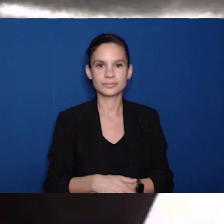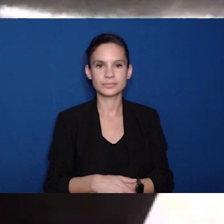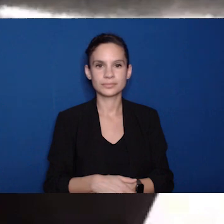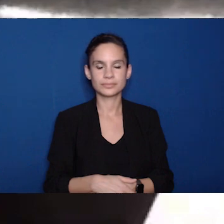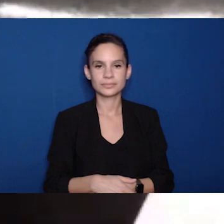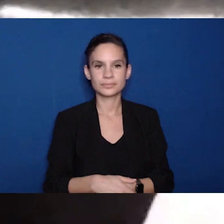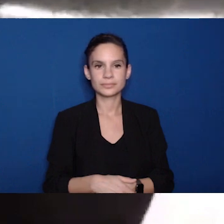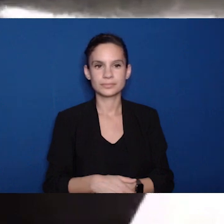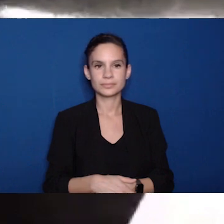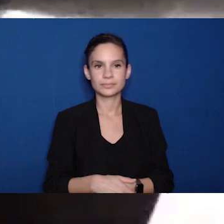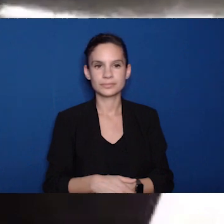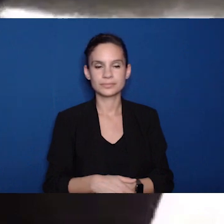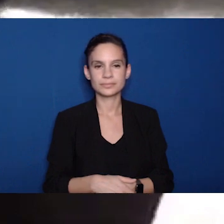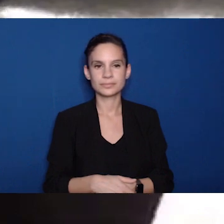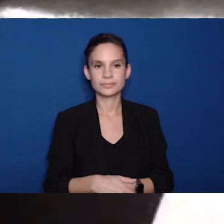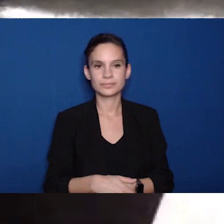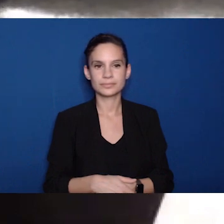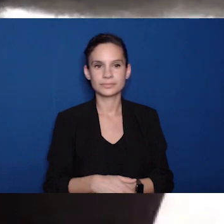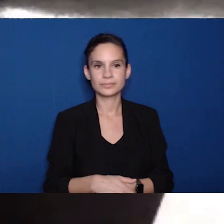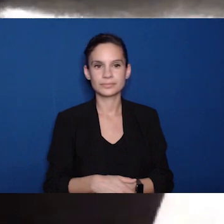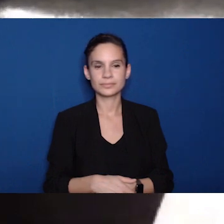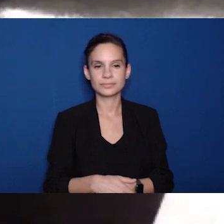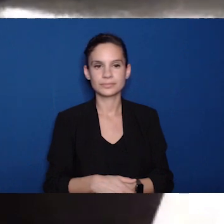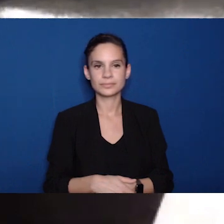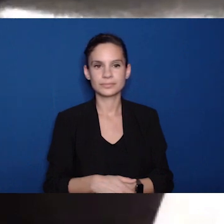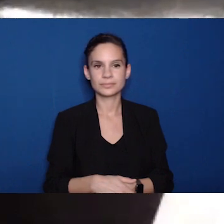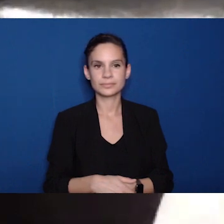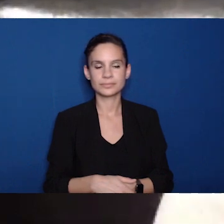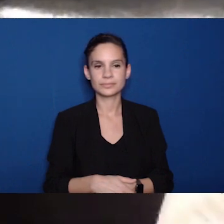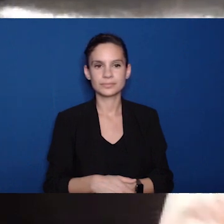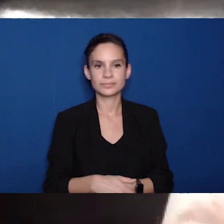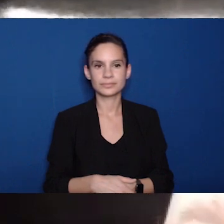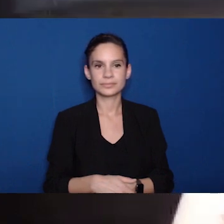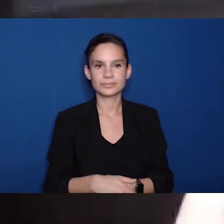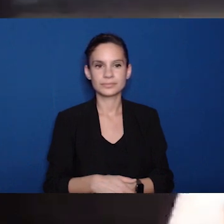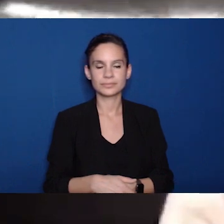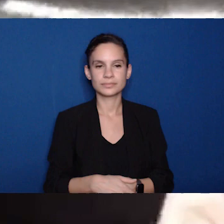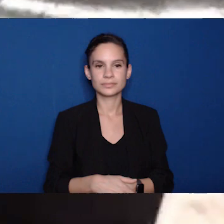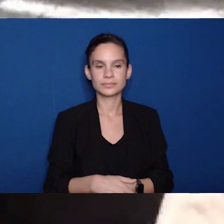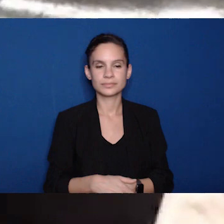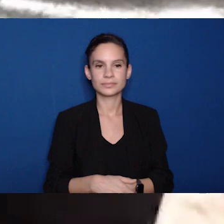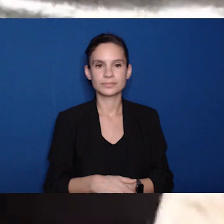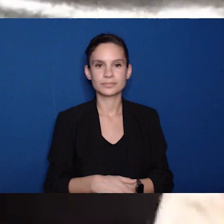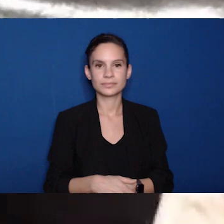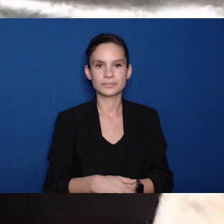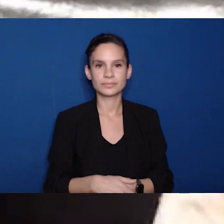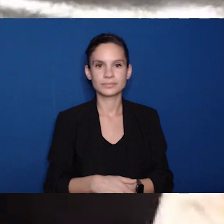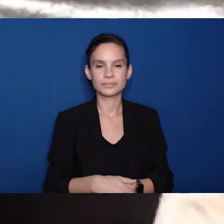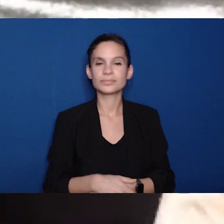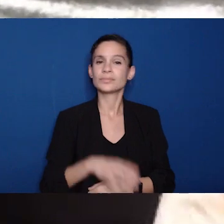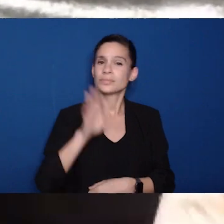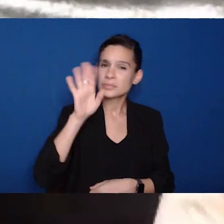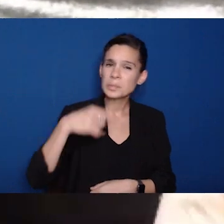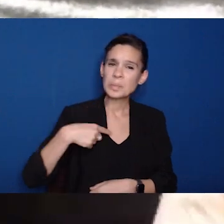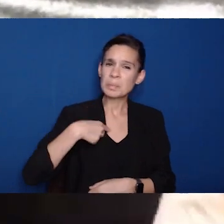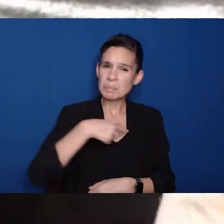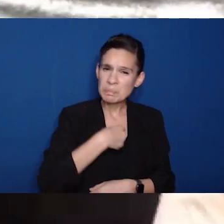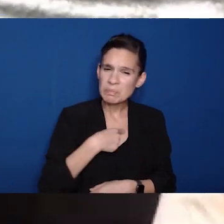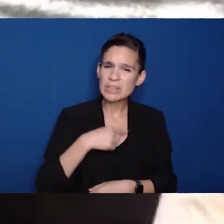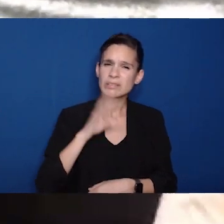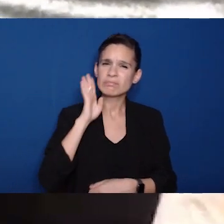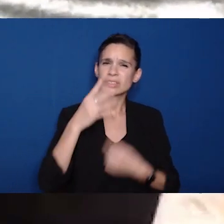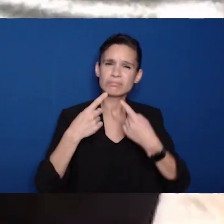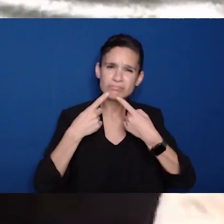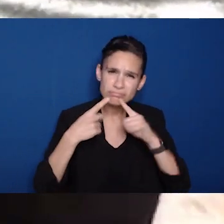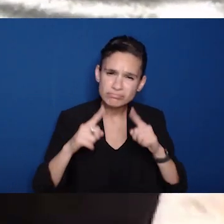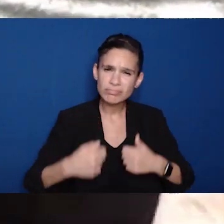tinochikwanisa sei kuti tirarame. Handiti zvinoda utsanana zvatiri kuita izvi. And we'll come